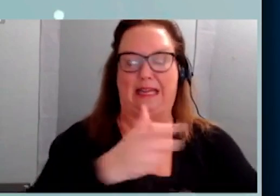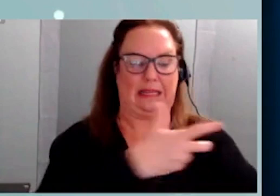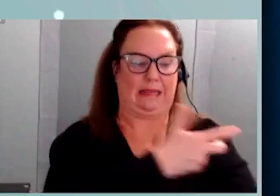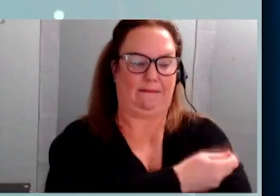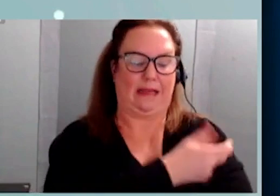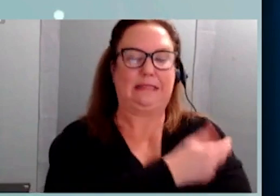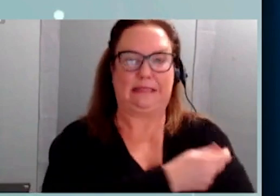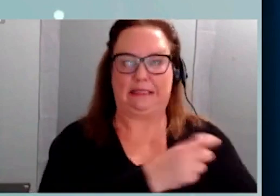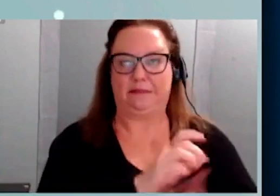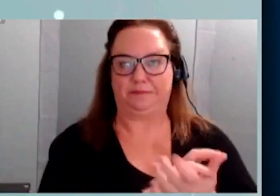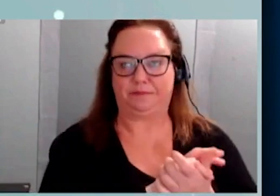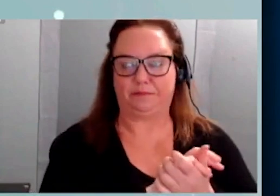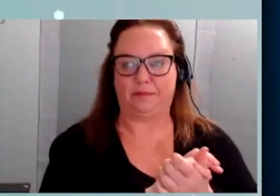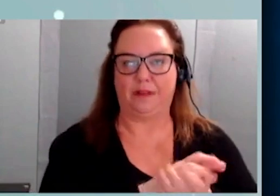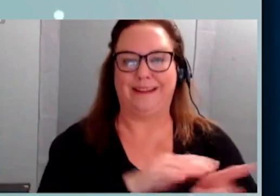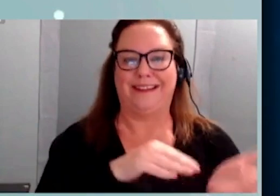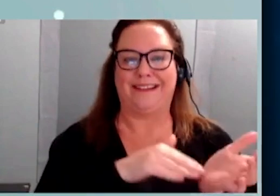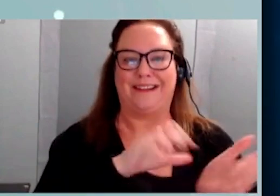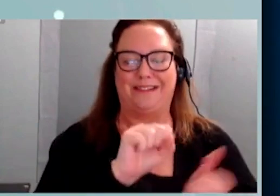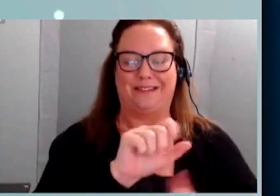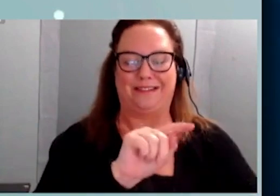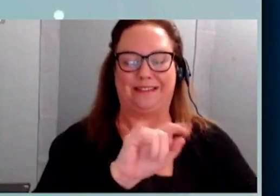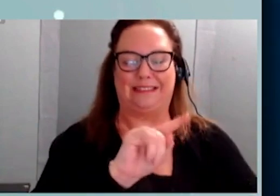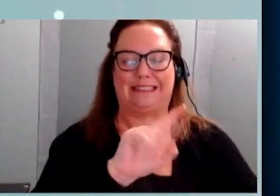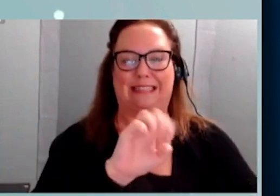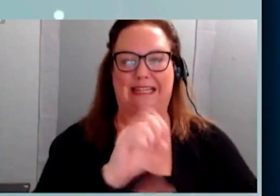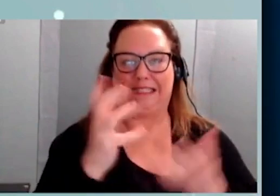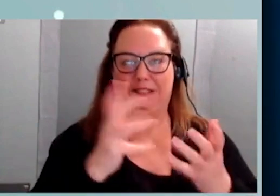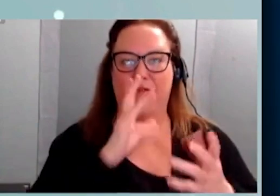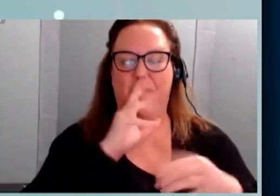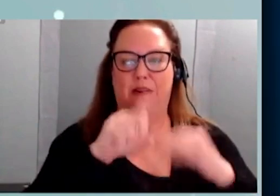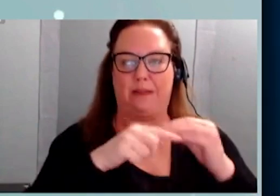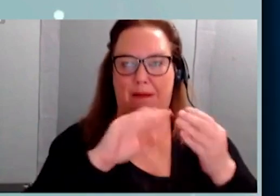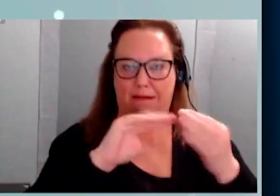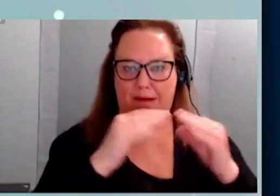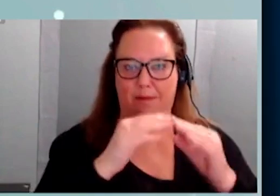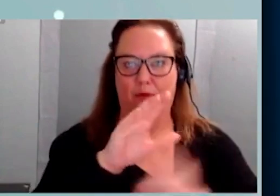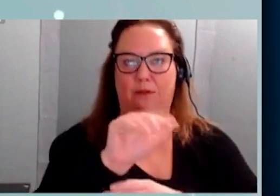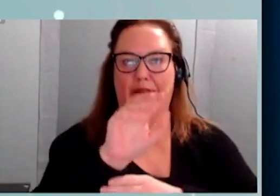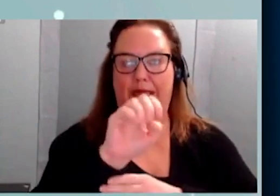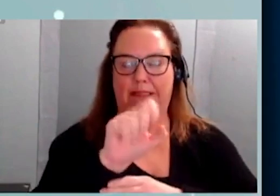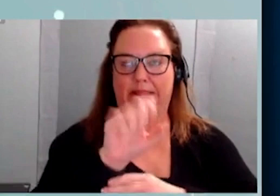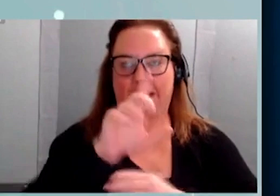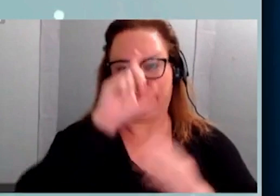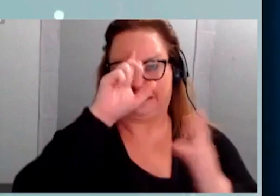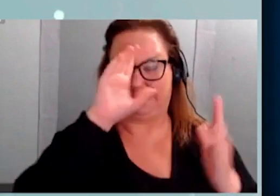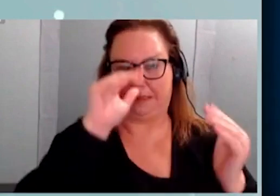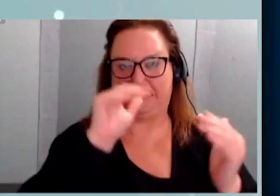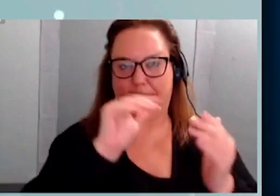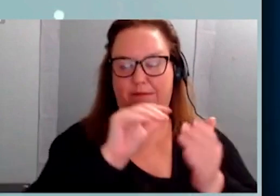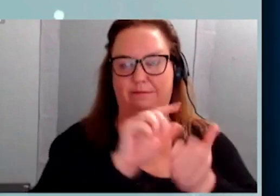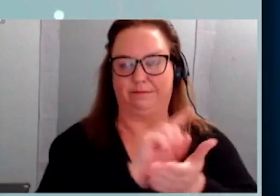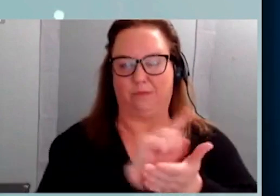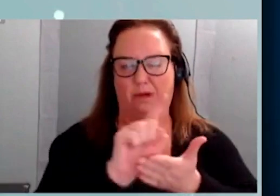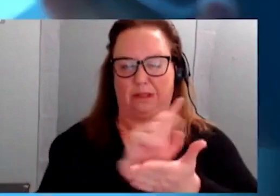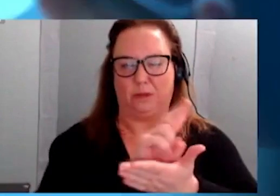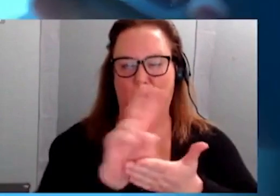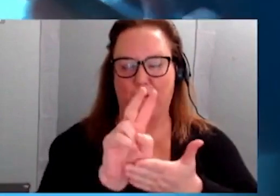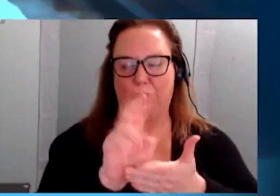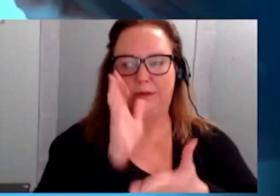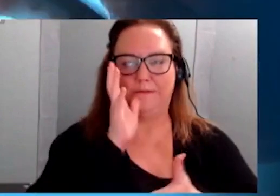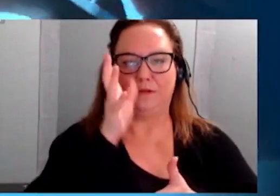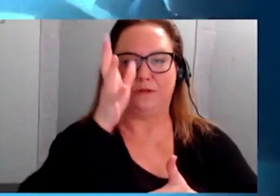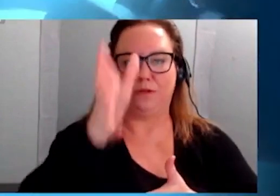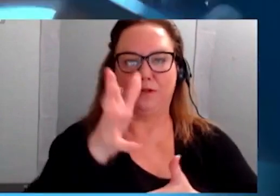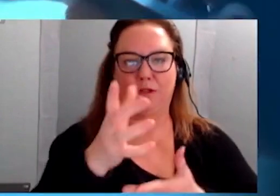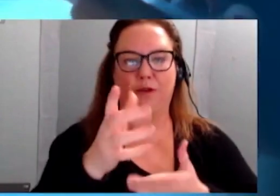them. Dr. Stites is also with us today to talk cases, numbers, and what he expects to occur over the next few weeks. So please get your questions